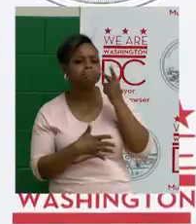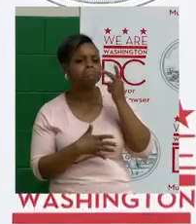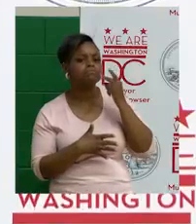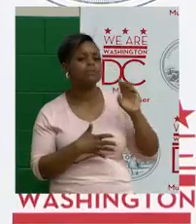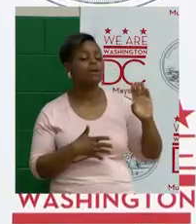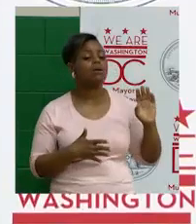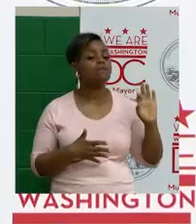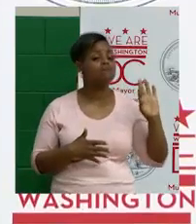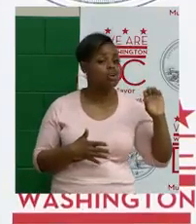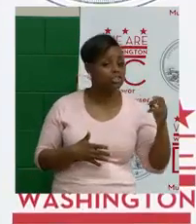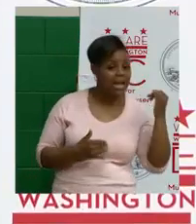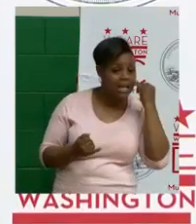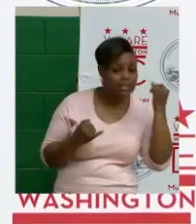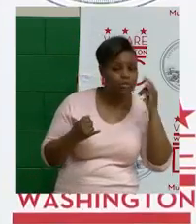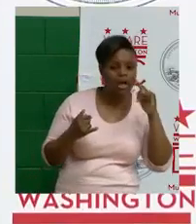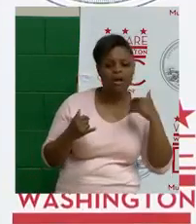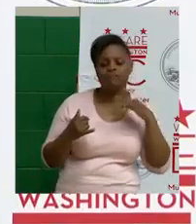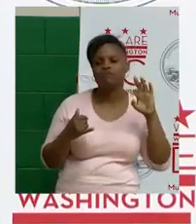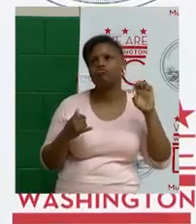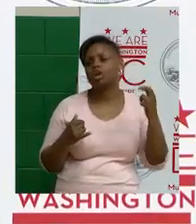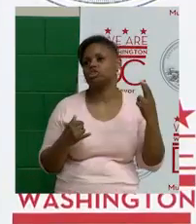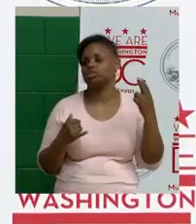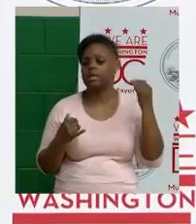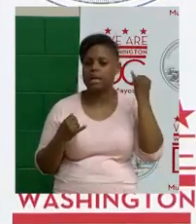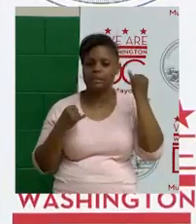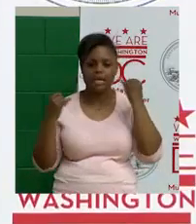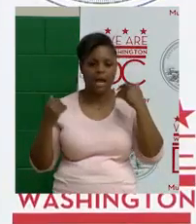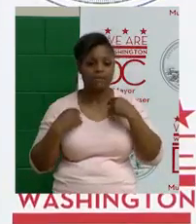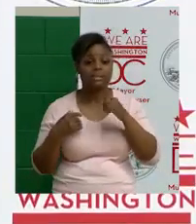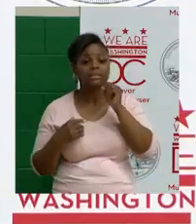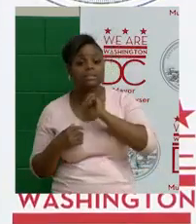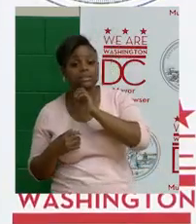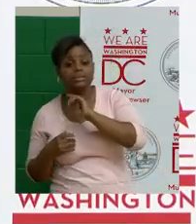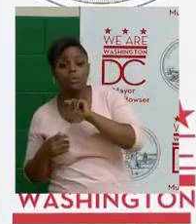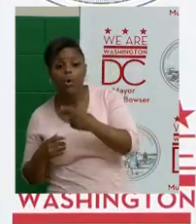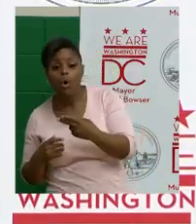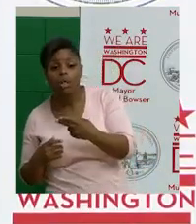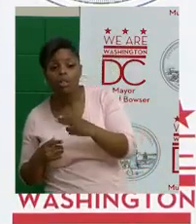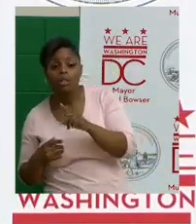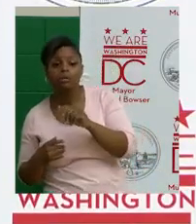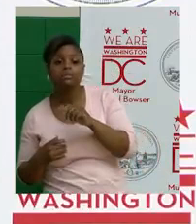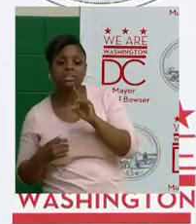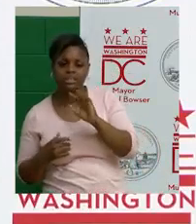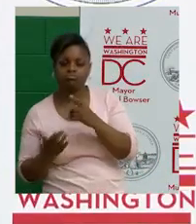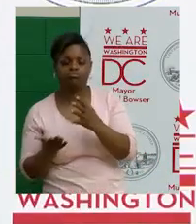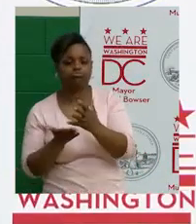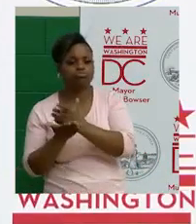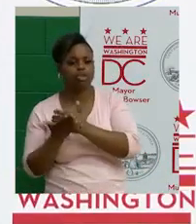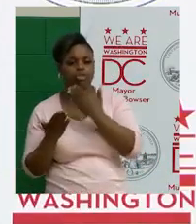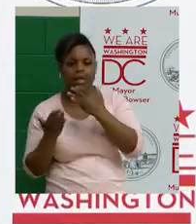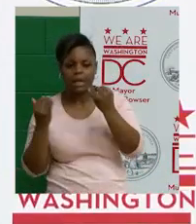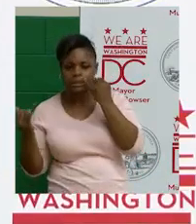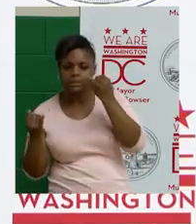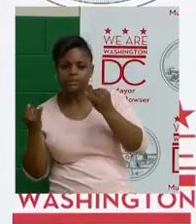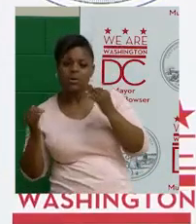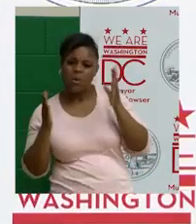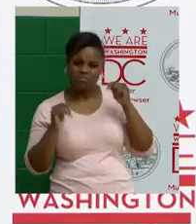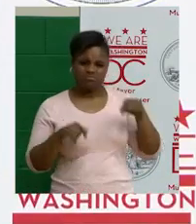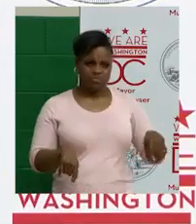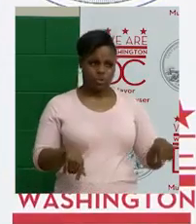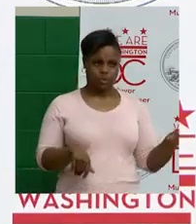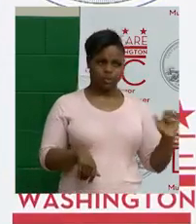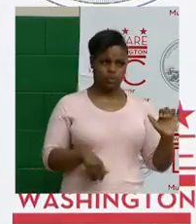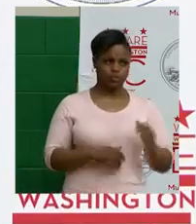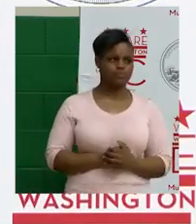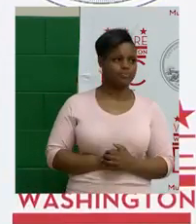got some great fresh ideas during our senior telephone town hall. So we're gonna start that section now. So first we're gonna hear for our deputy